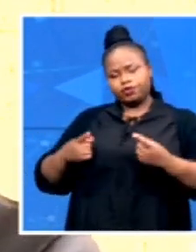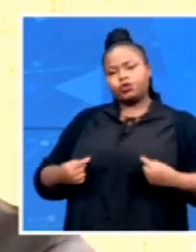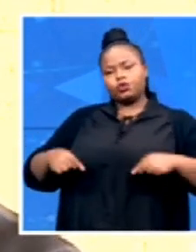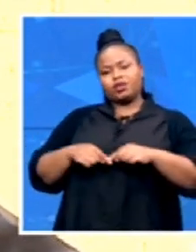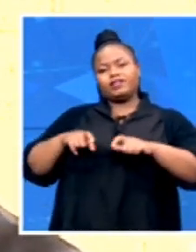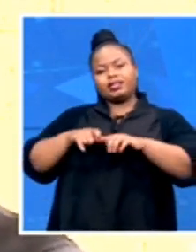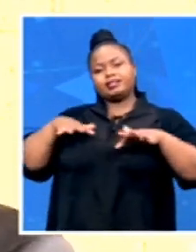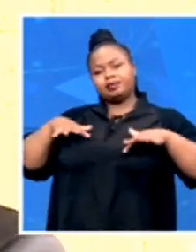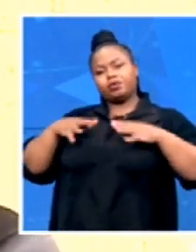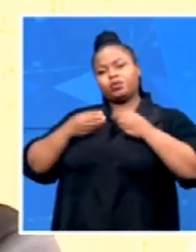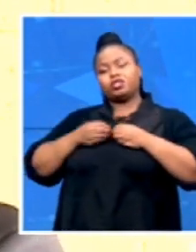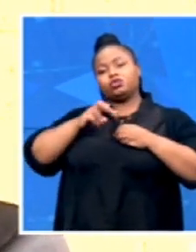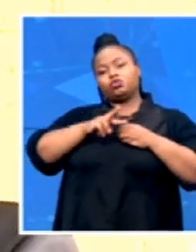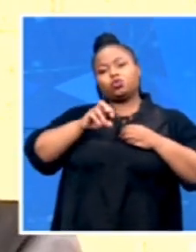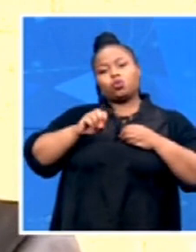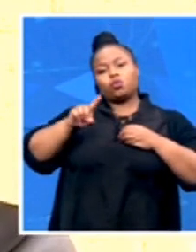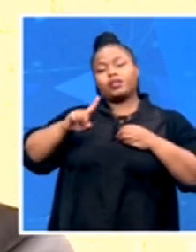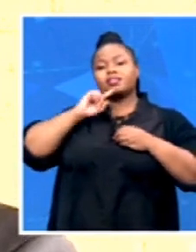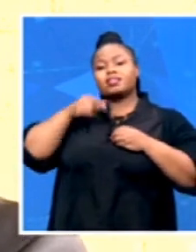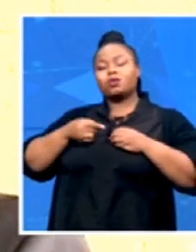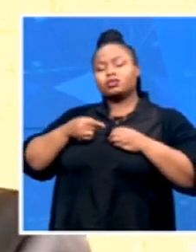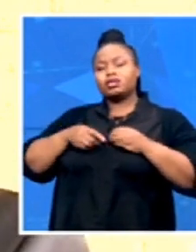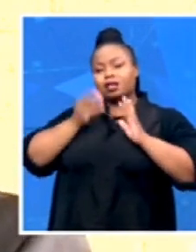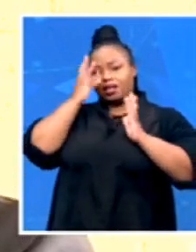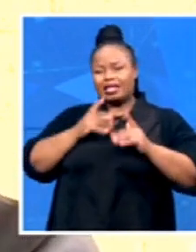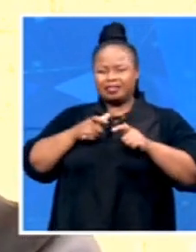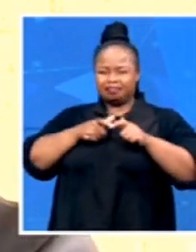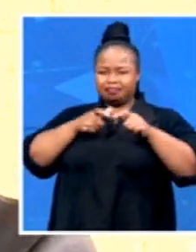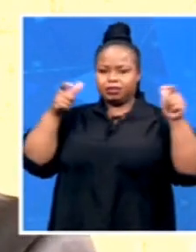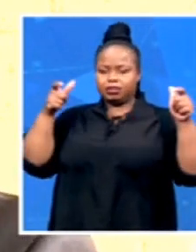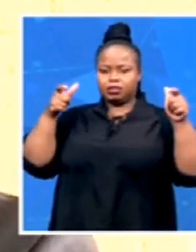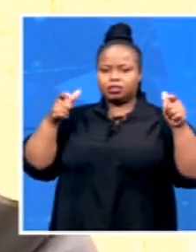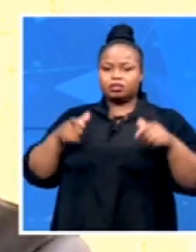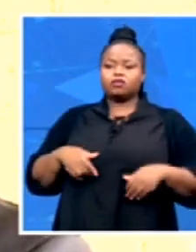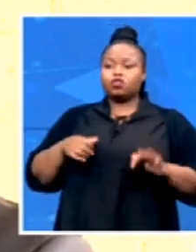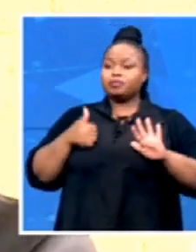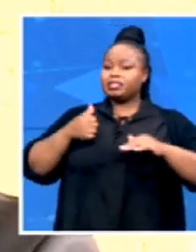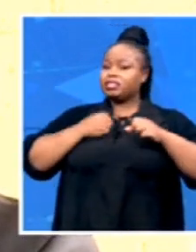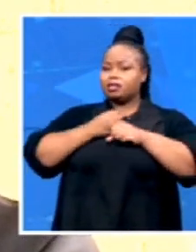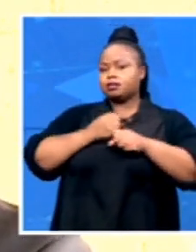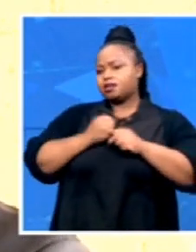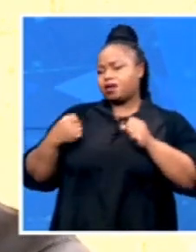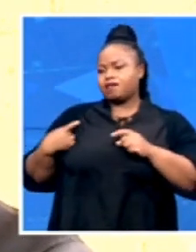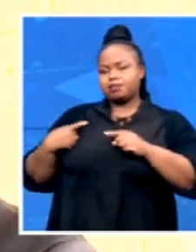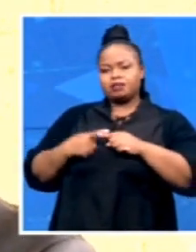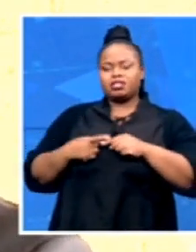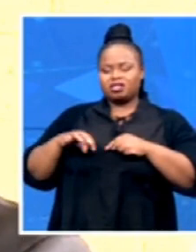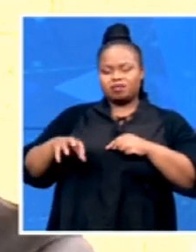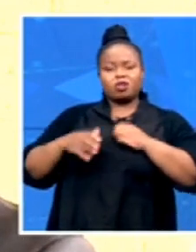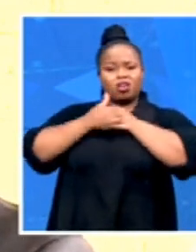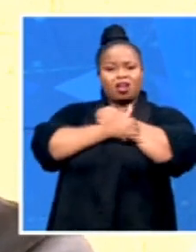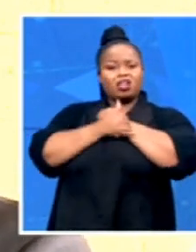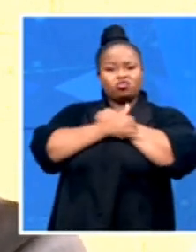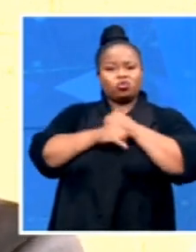learners, the biggest over the past 6 years, but also the biggest in the country. As you know, that the province is the biggest compared to